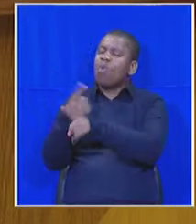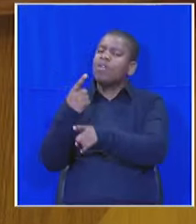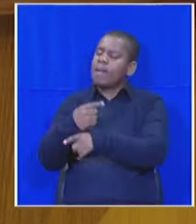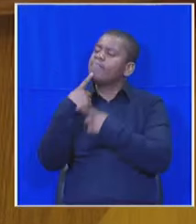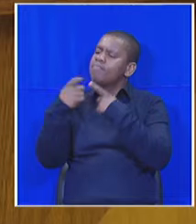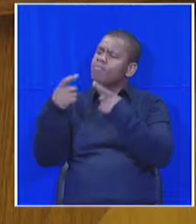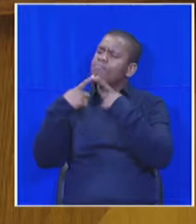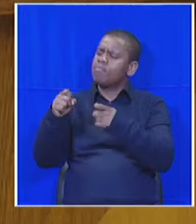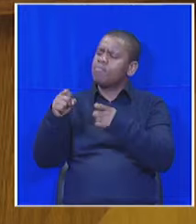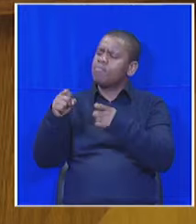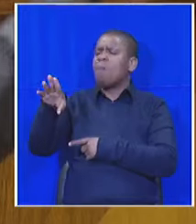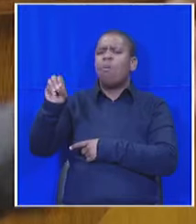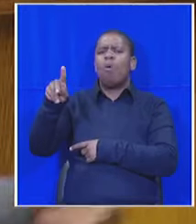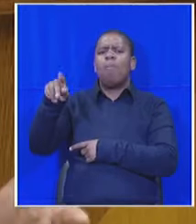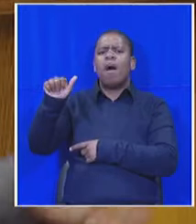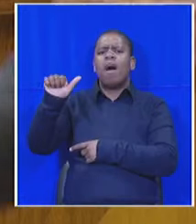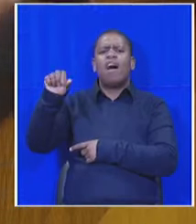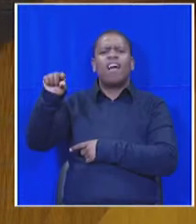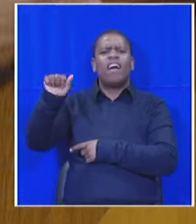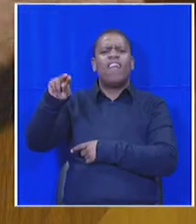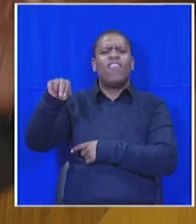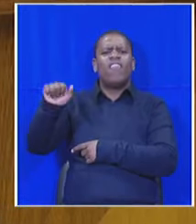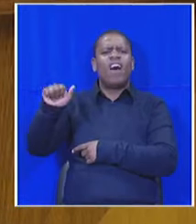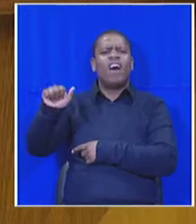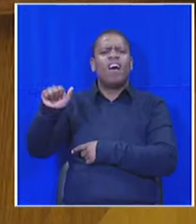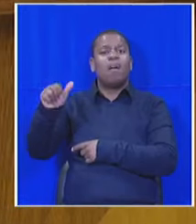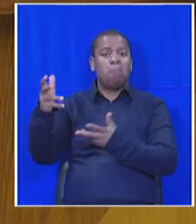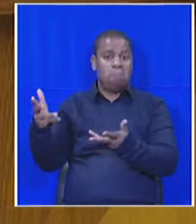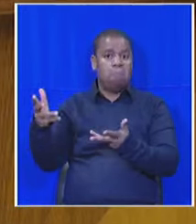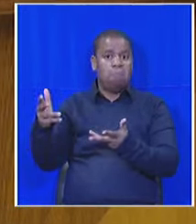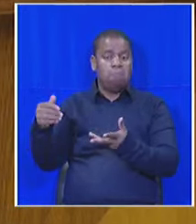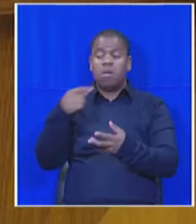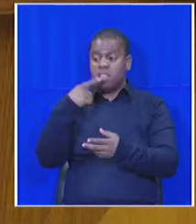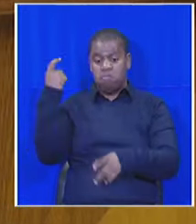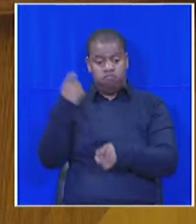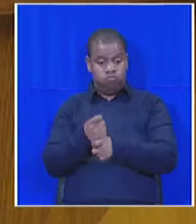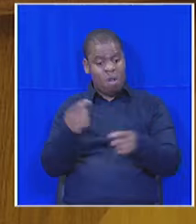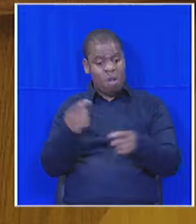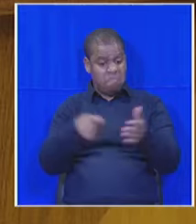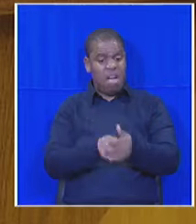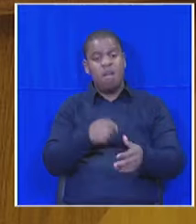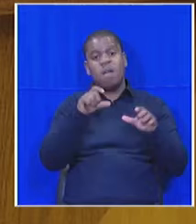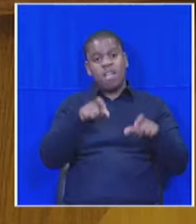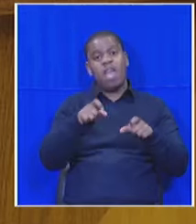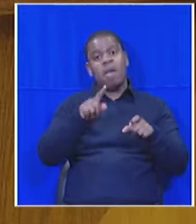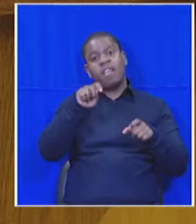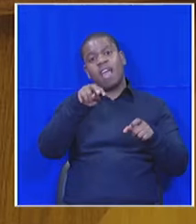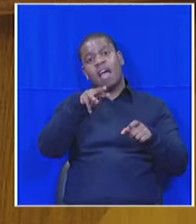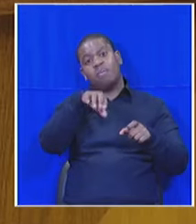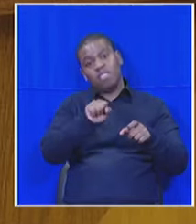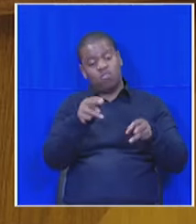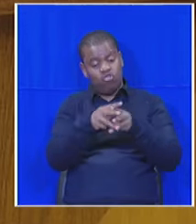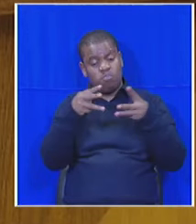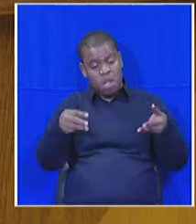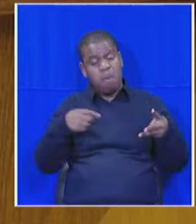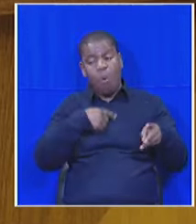preventing and refusing to buy the Cape Times because they will not pay to you. This is basically what it is about. However, the National Freedom